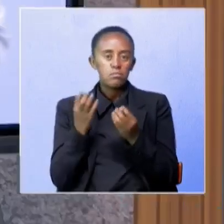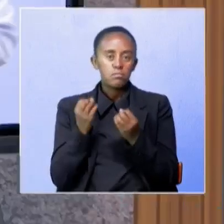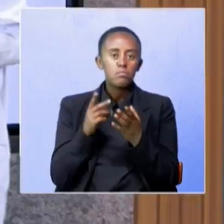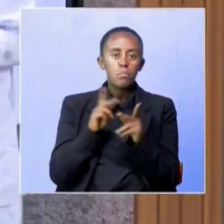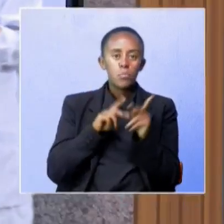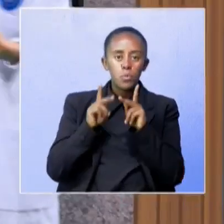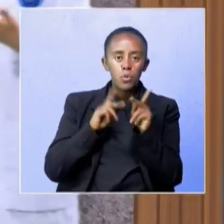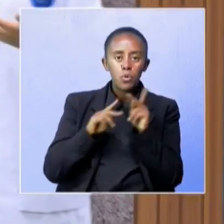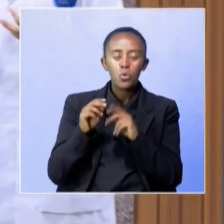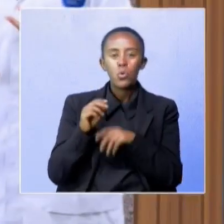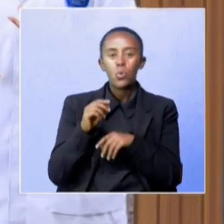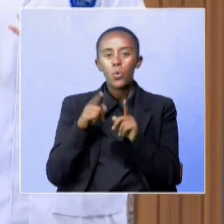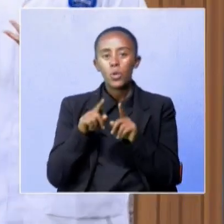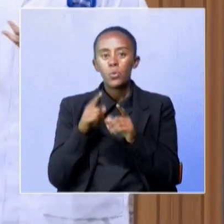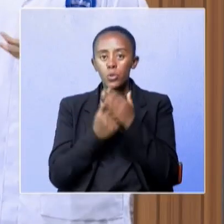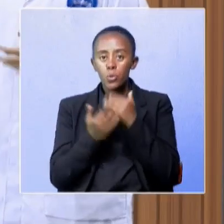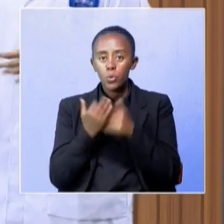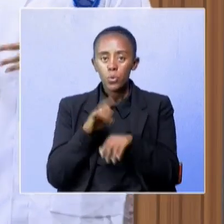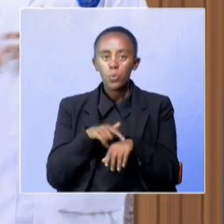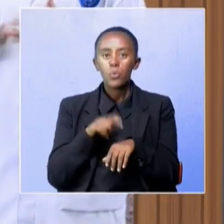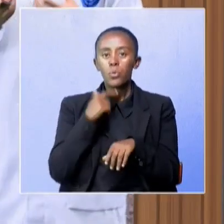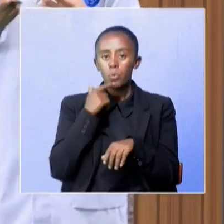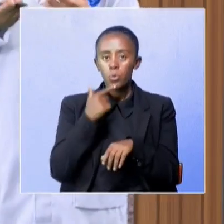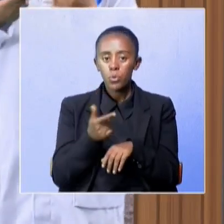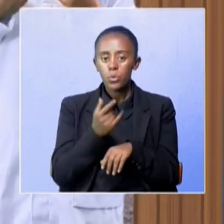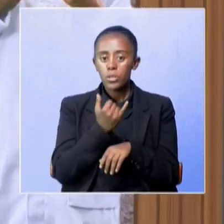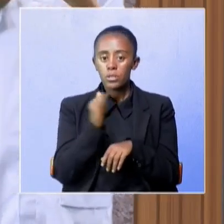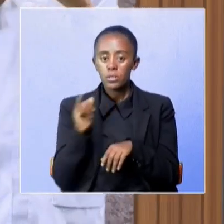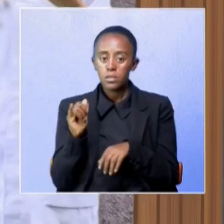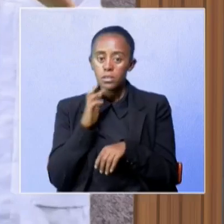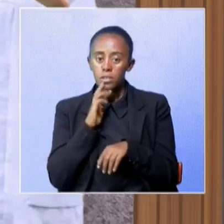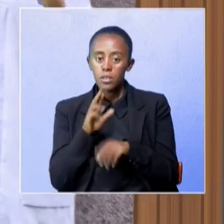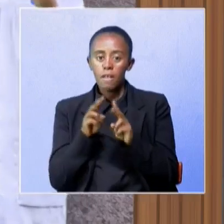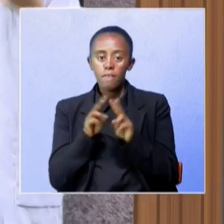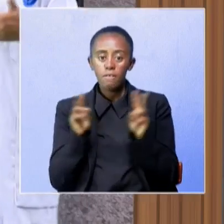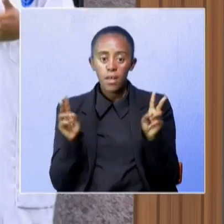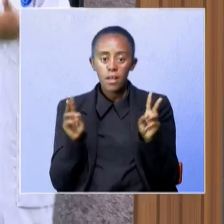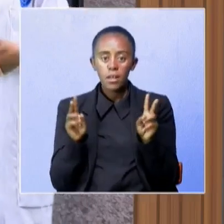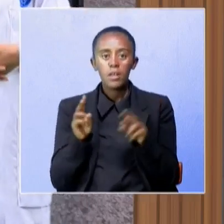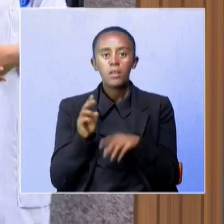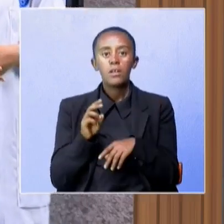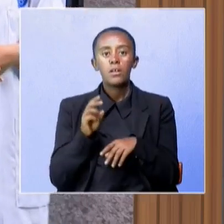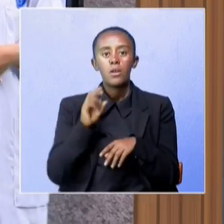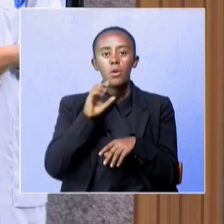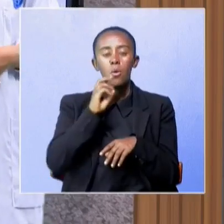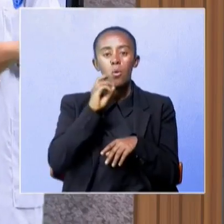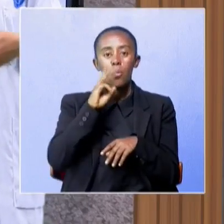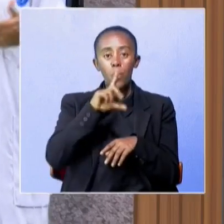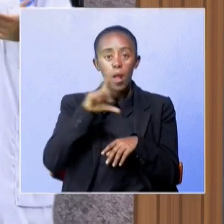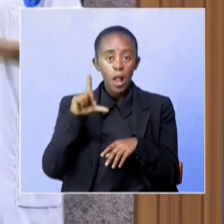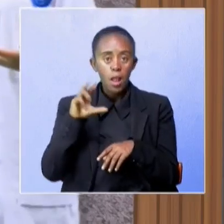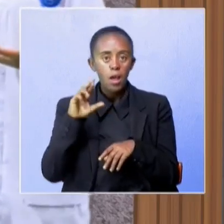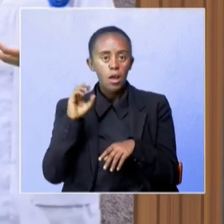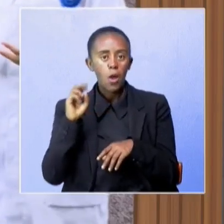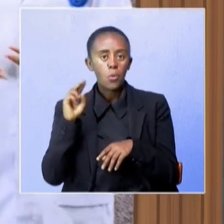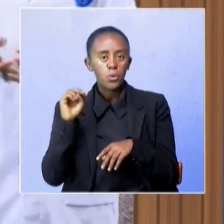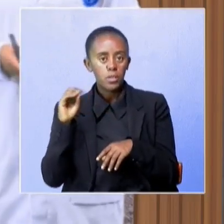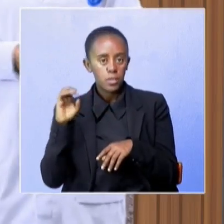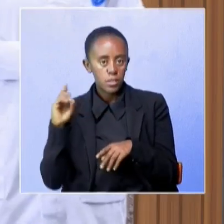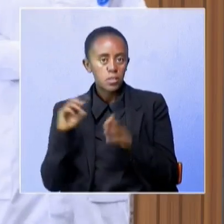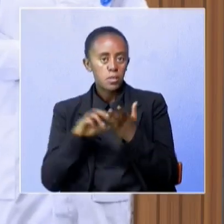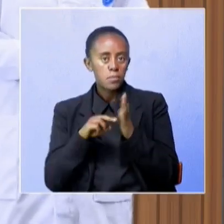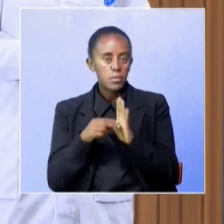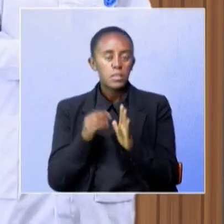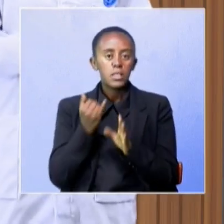or when we talk about some people, we say they are very well-rounded. What that means is